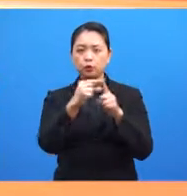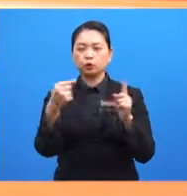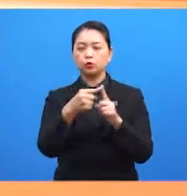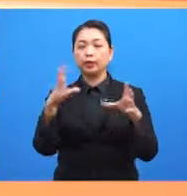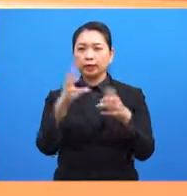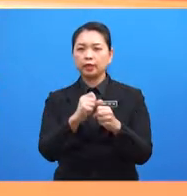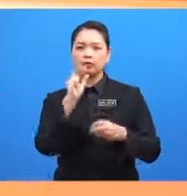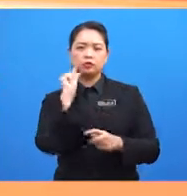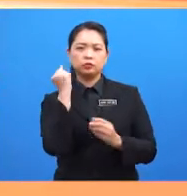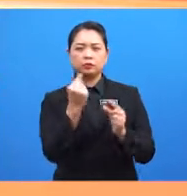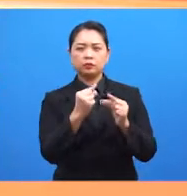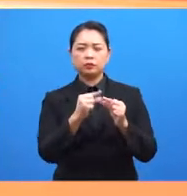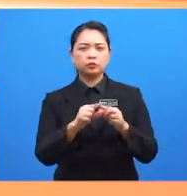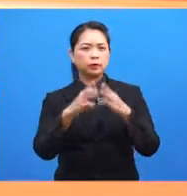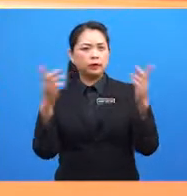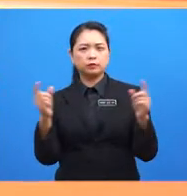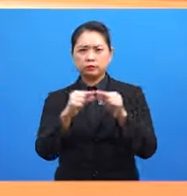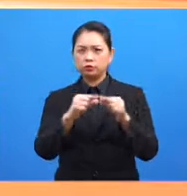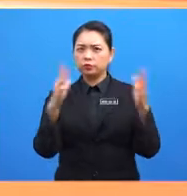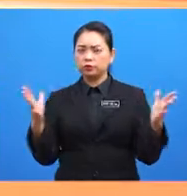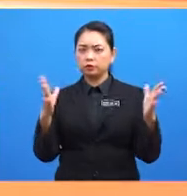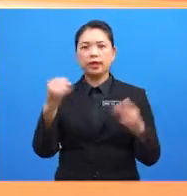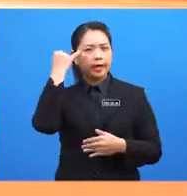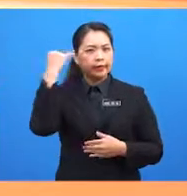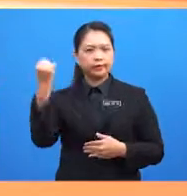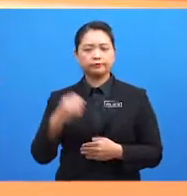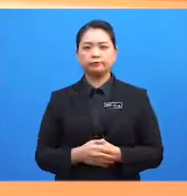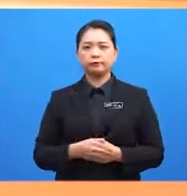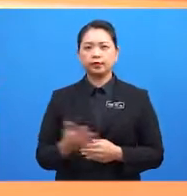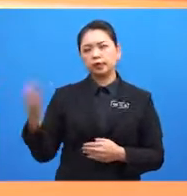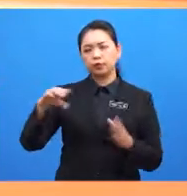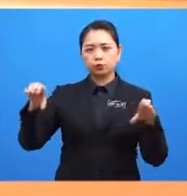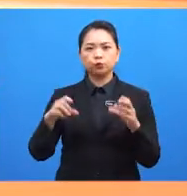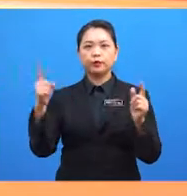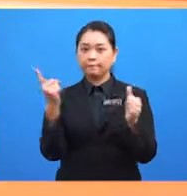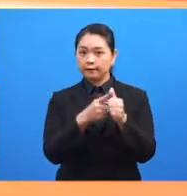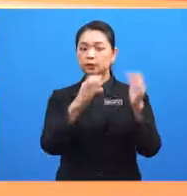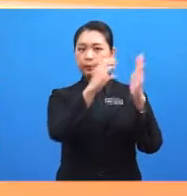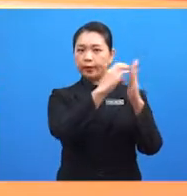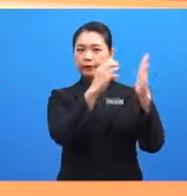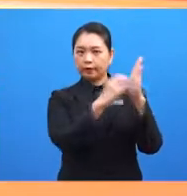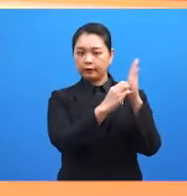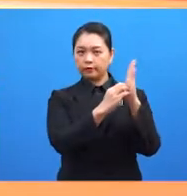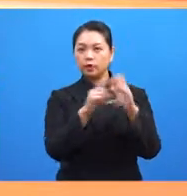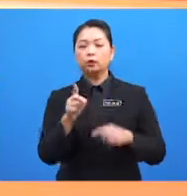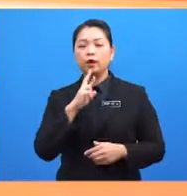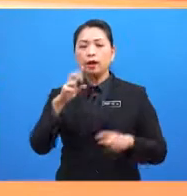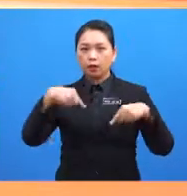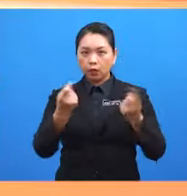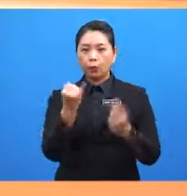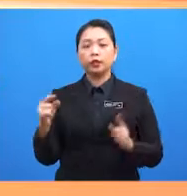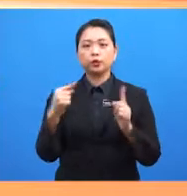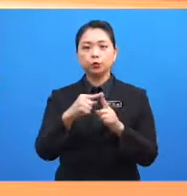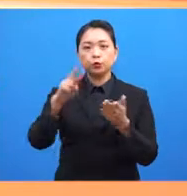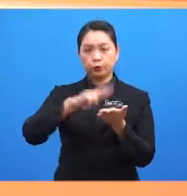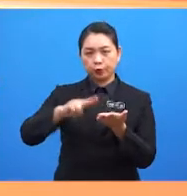general idea in the paragraph. Let's do the first paragraph together. You are going to read the paragraph